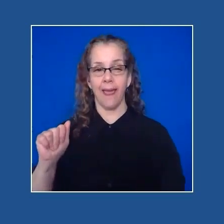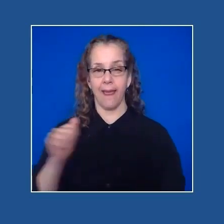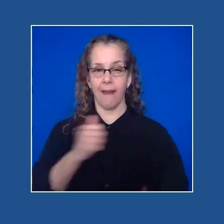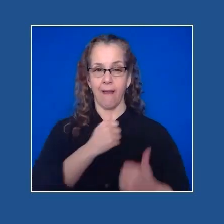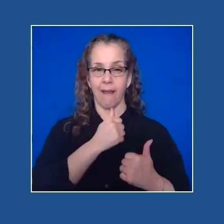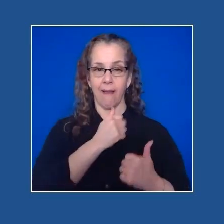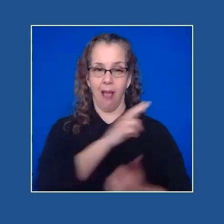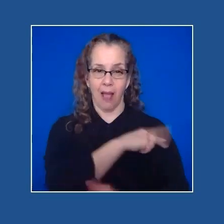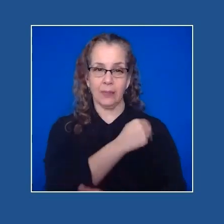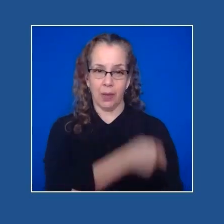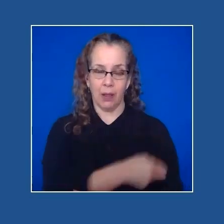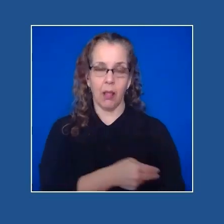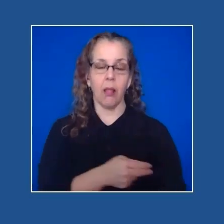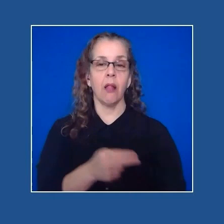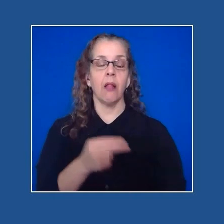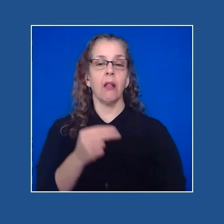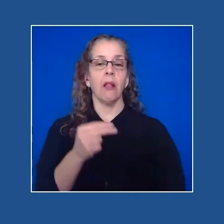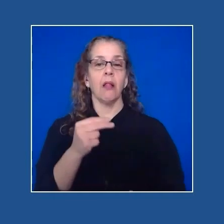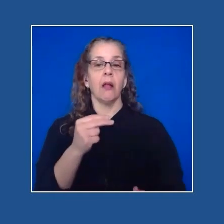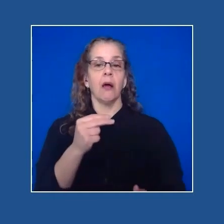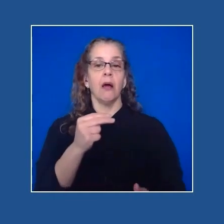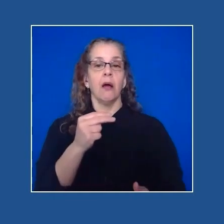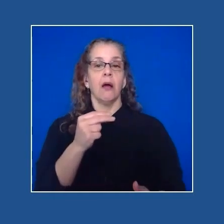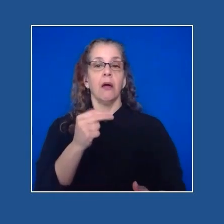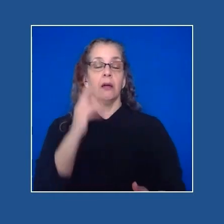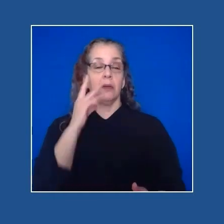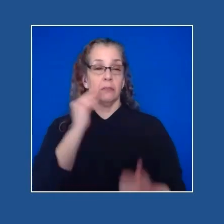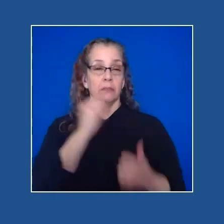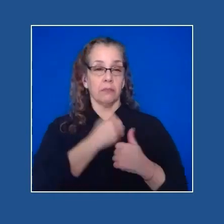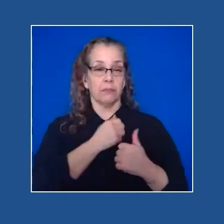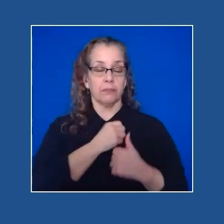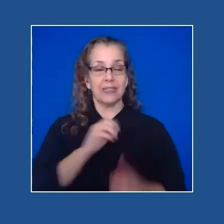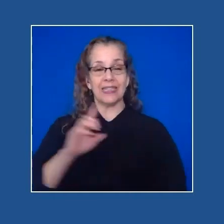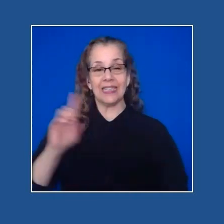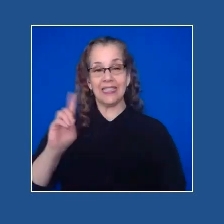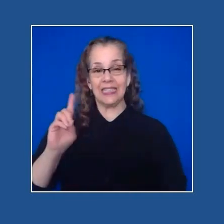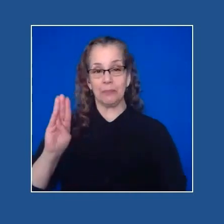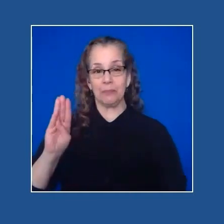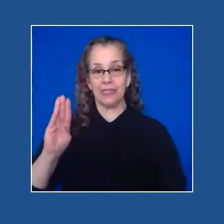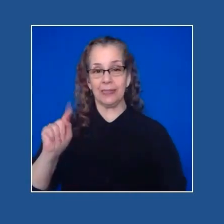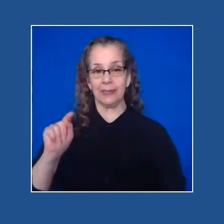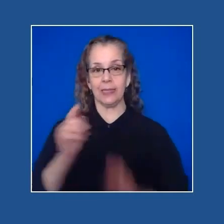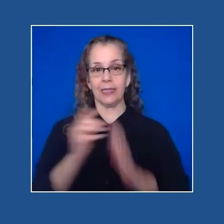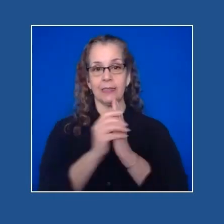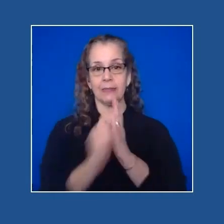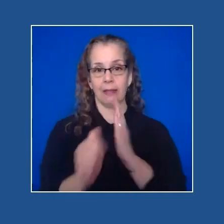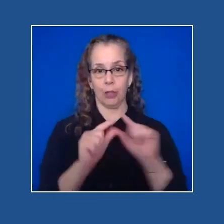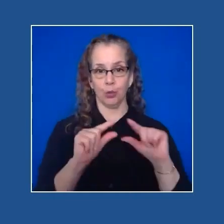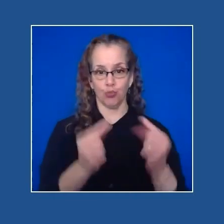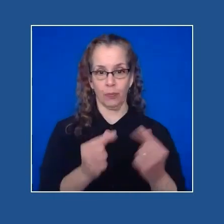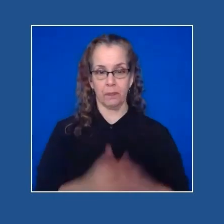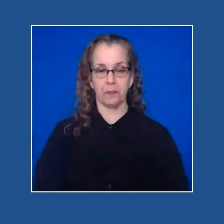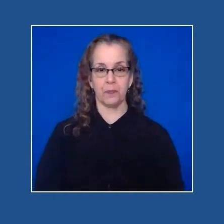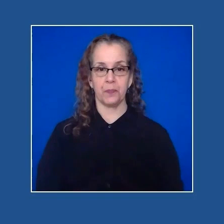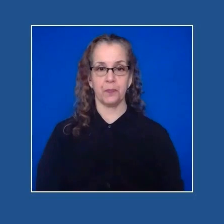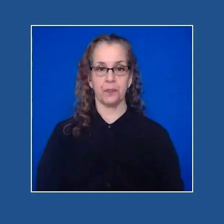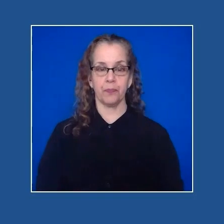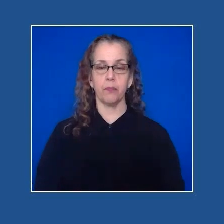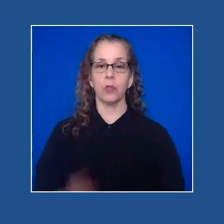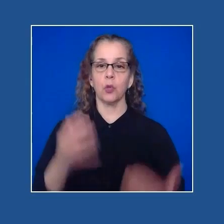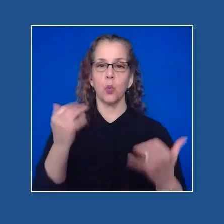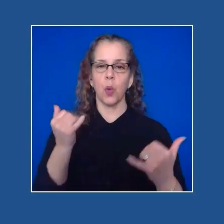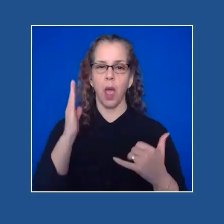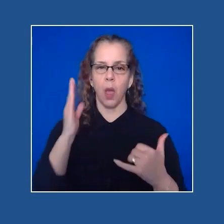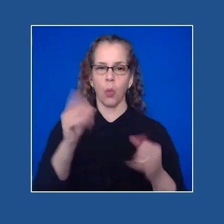been referred for the DBT skills group. And so I am going to